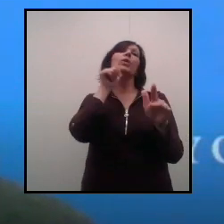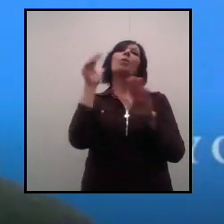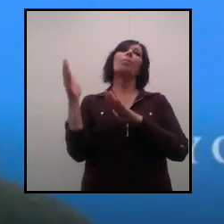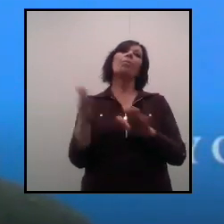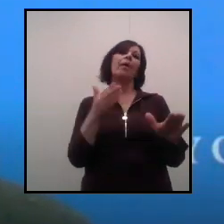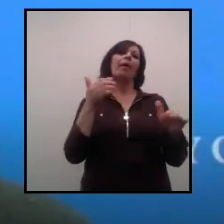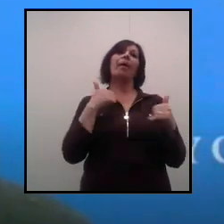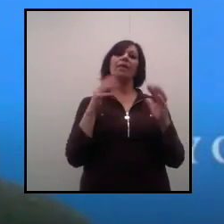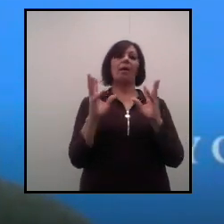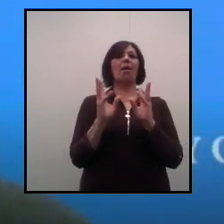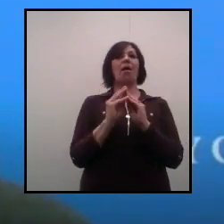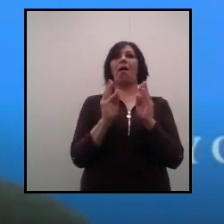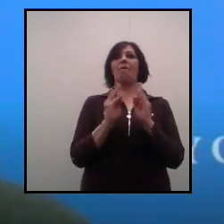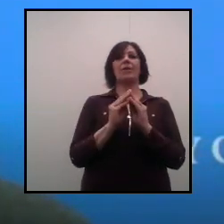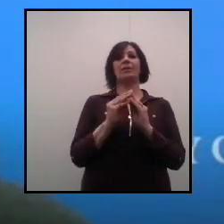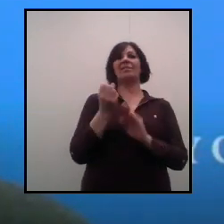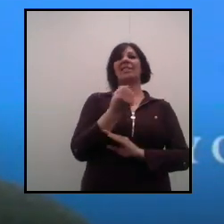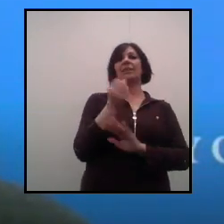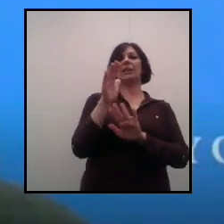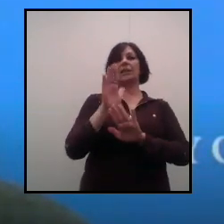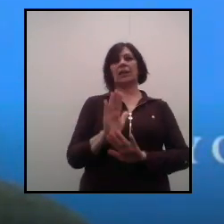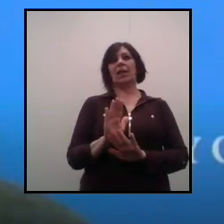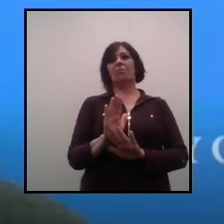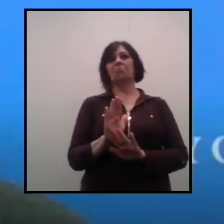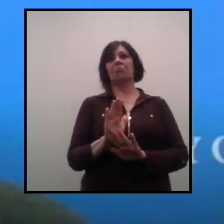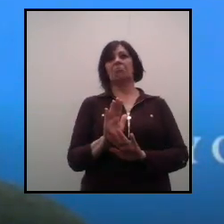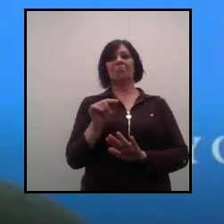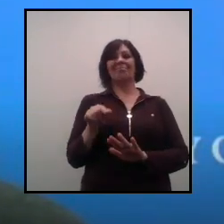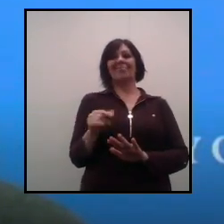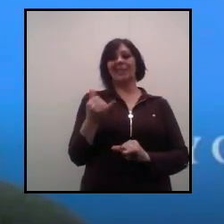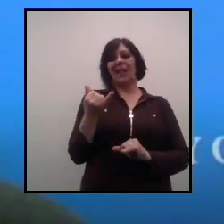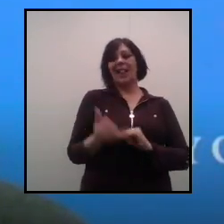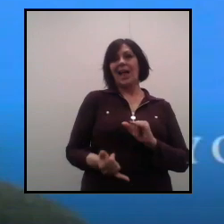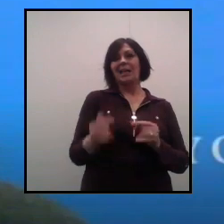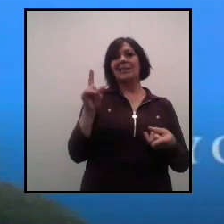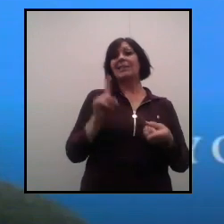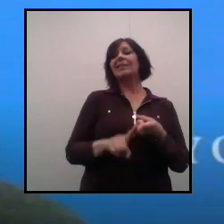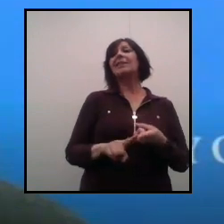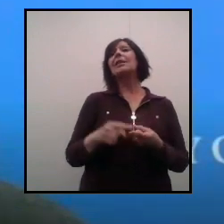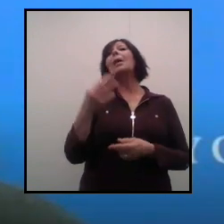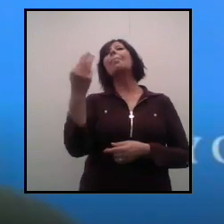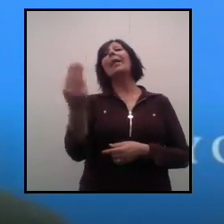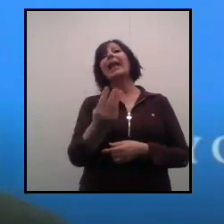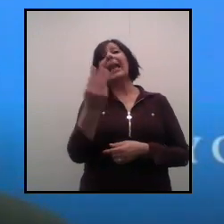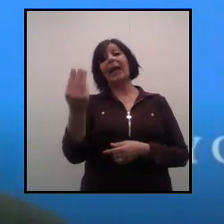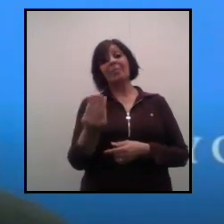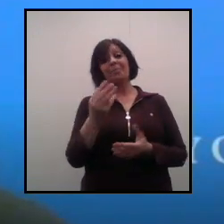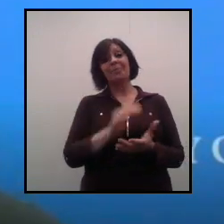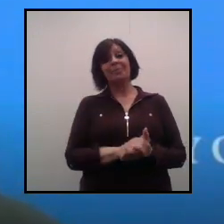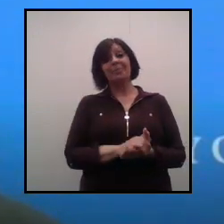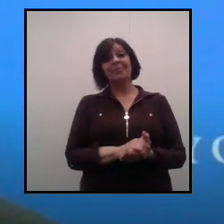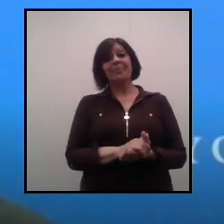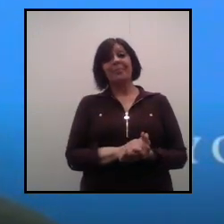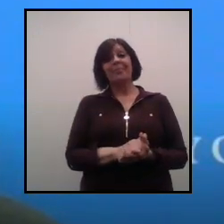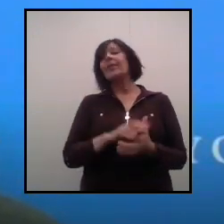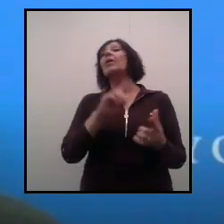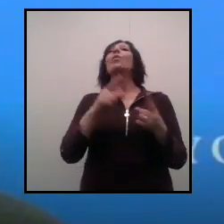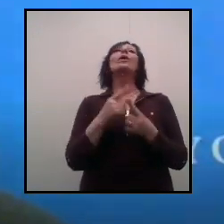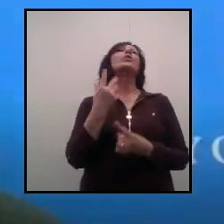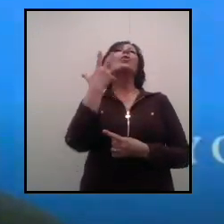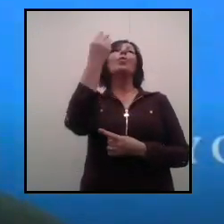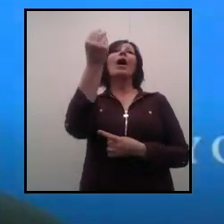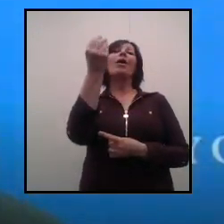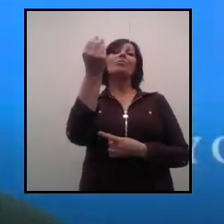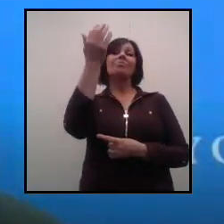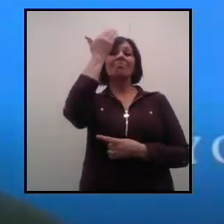having reports over the weekend, so that this will be the last time that we see you until Monday, that is. When you go out in public, do